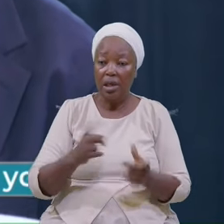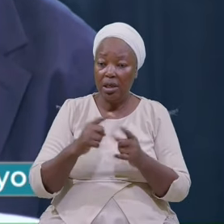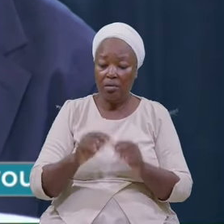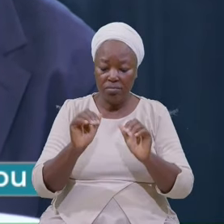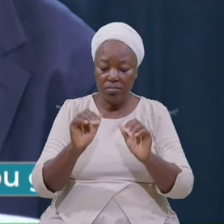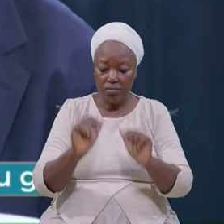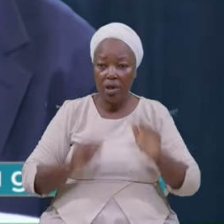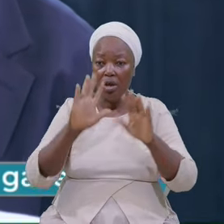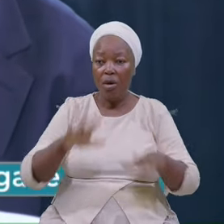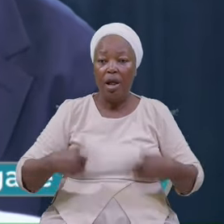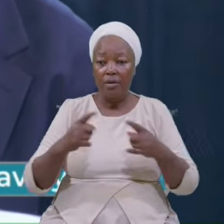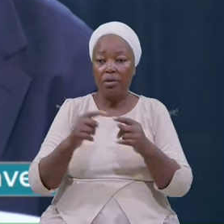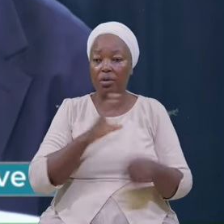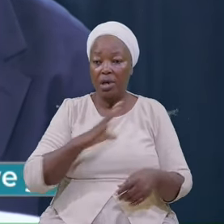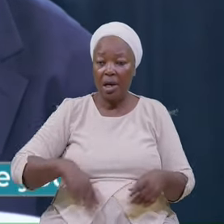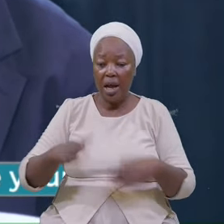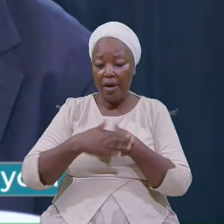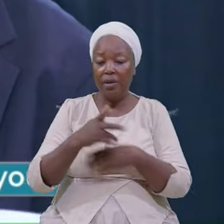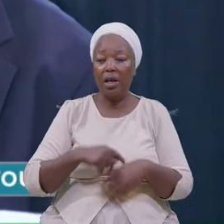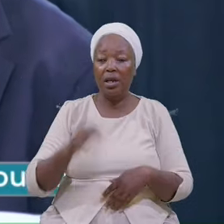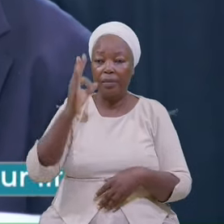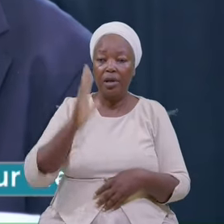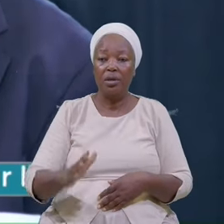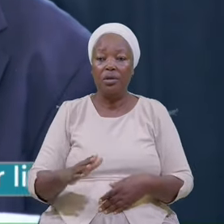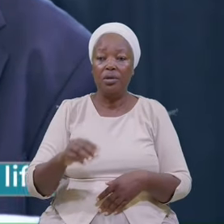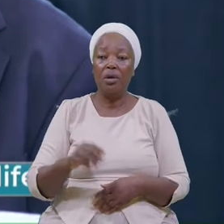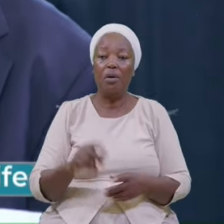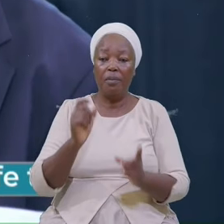Christ after the pastor's message this evening,